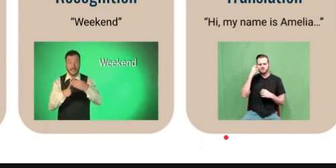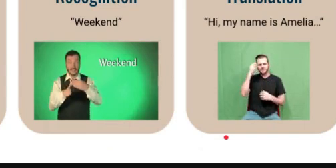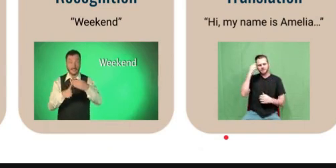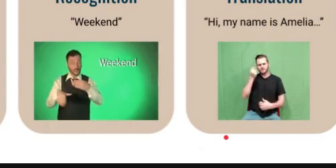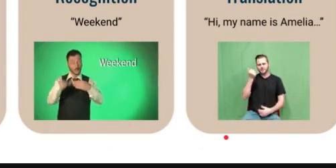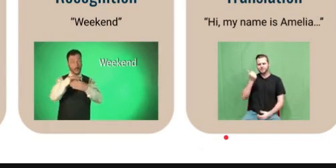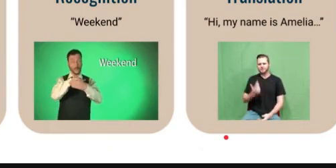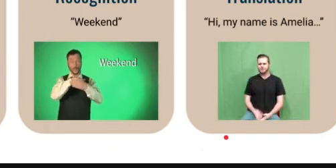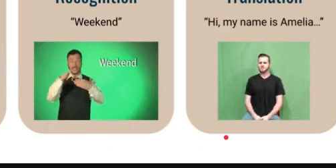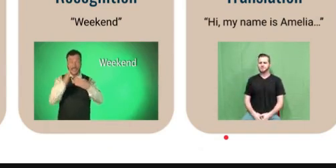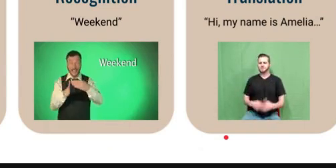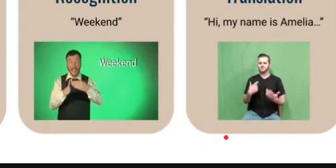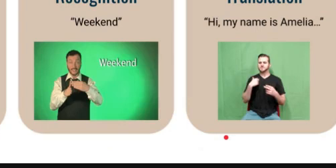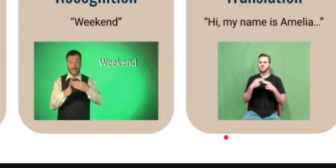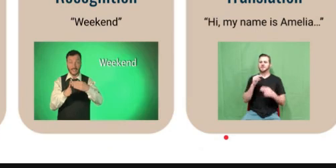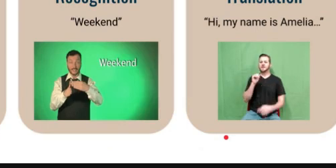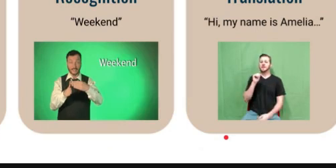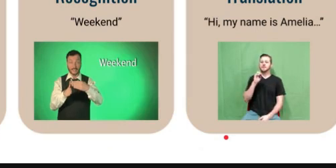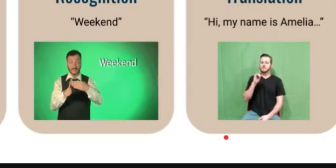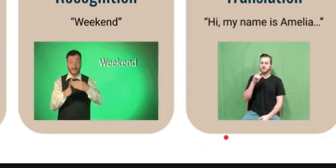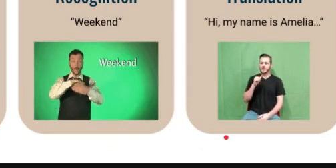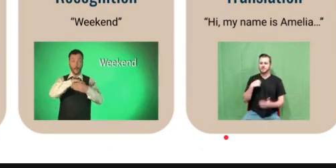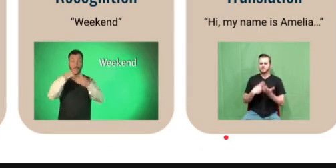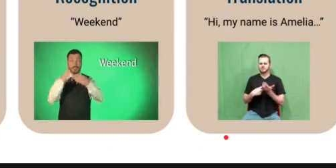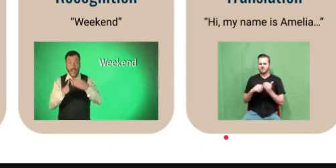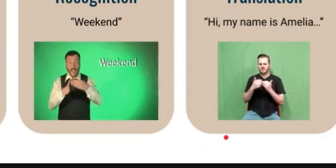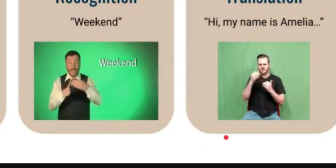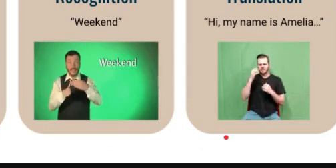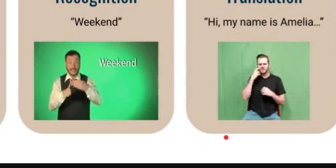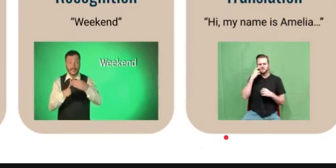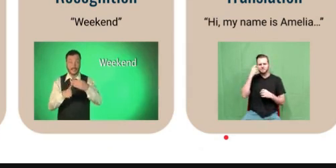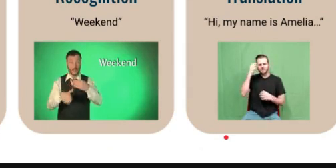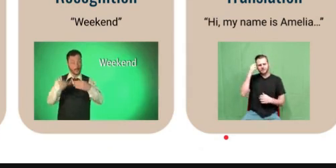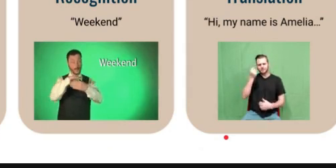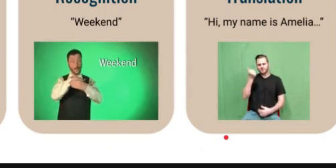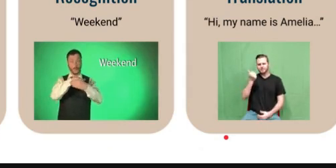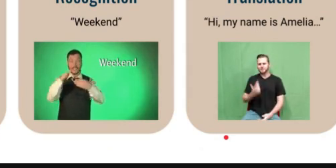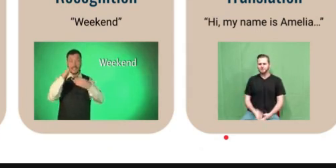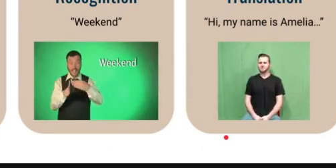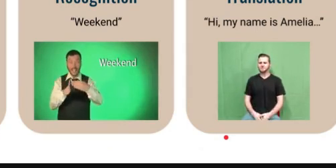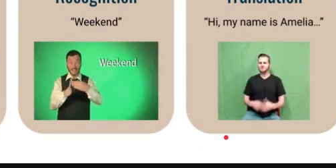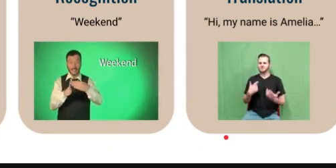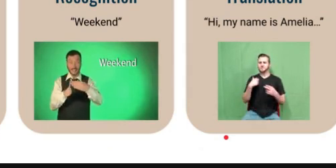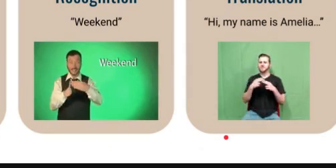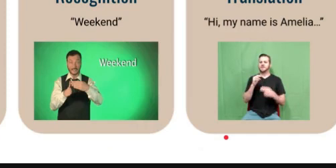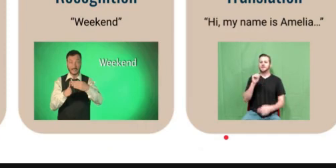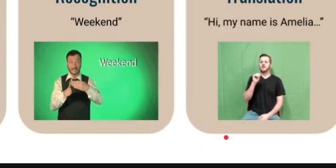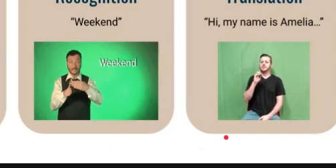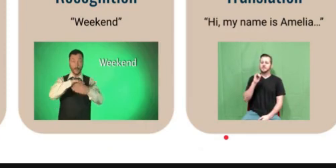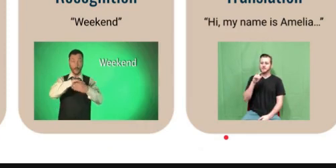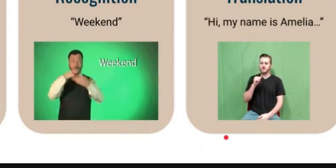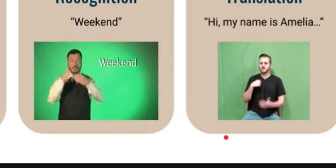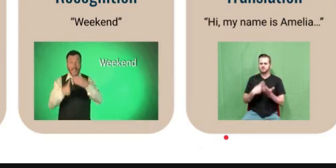the gestures are somehow related to the previous one and the following one. And in order to have a full understanding and to